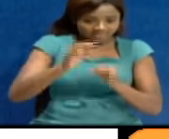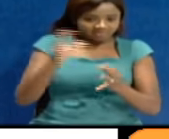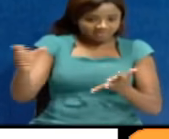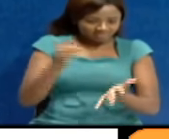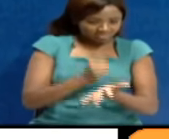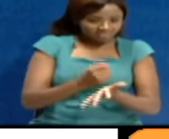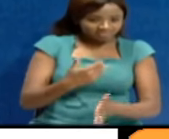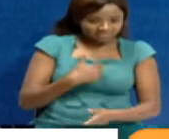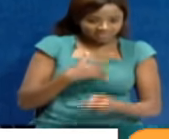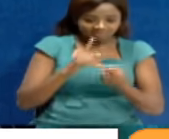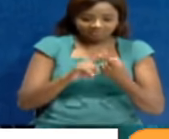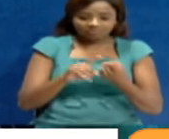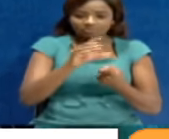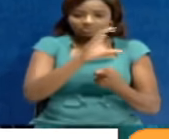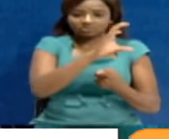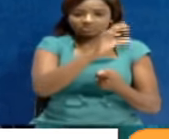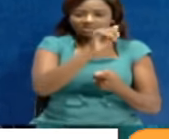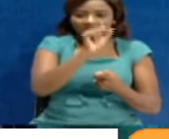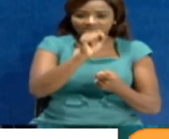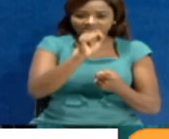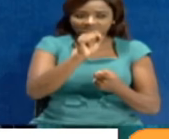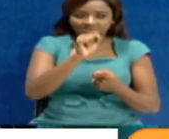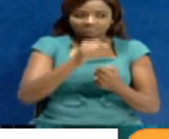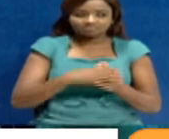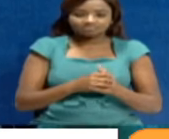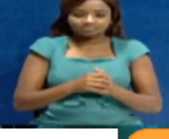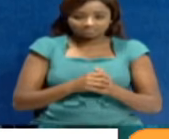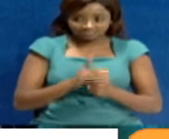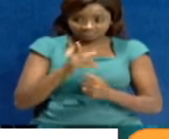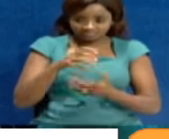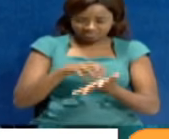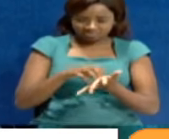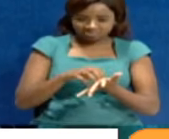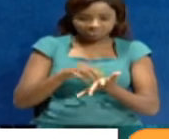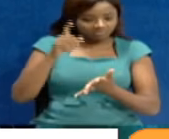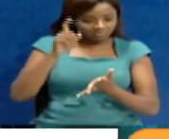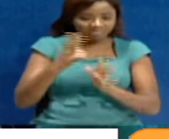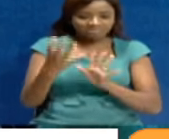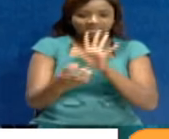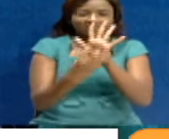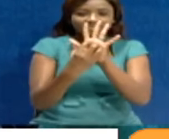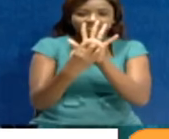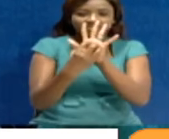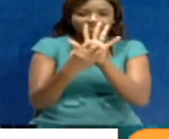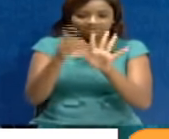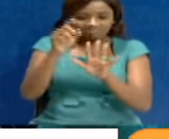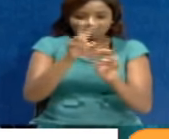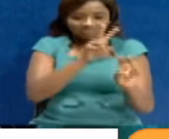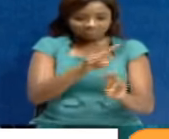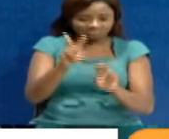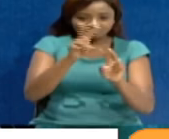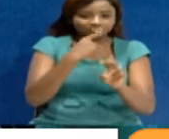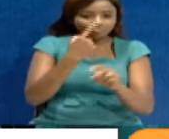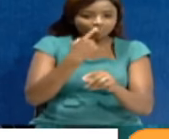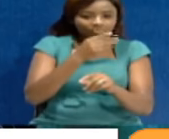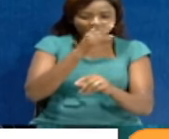of chief administrative secretaries, mm-hmm. that position will be competitively filled and they'll be vetted by